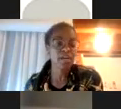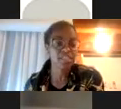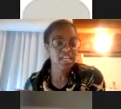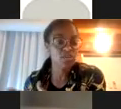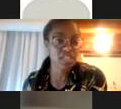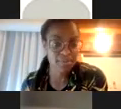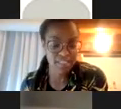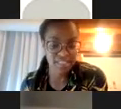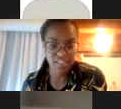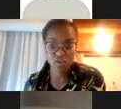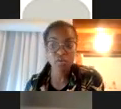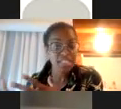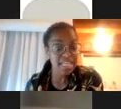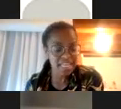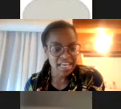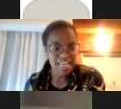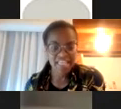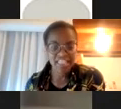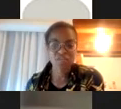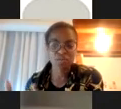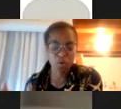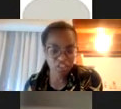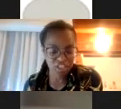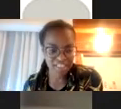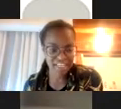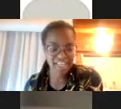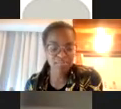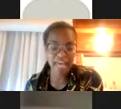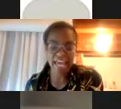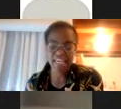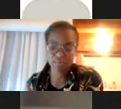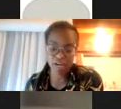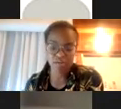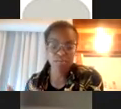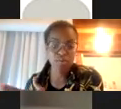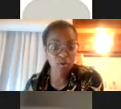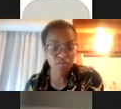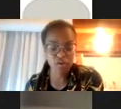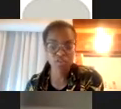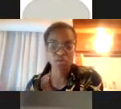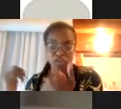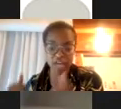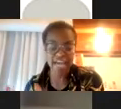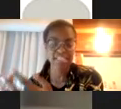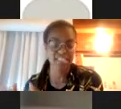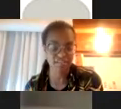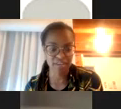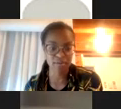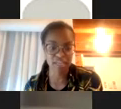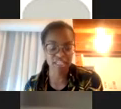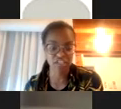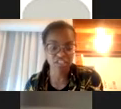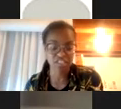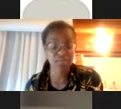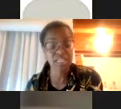both parents and use substances. And you will see that disproportionately it is Black and brown and poor folks who are dragged into the